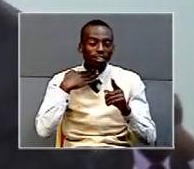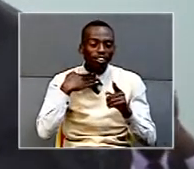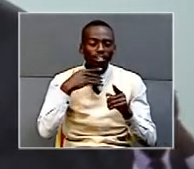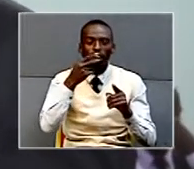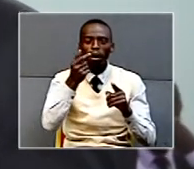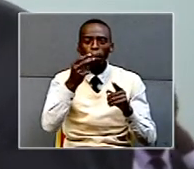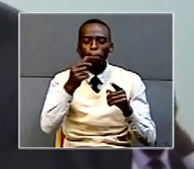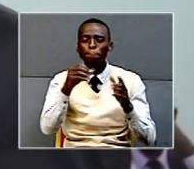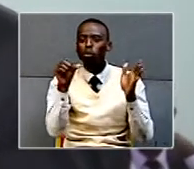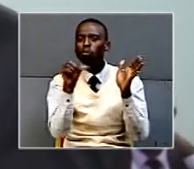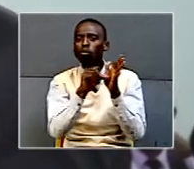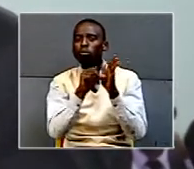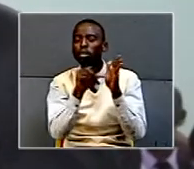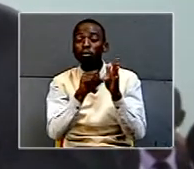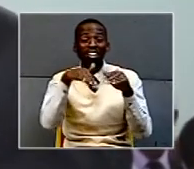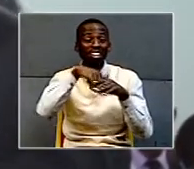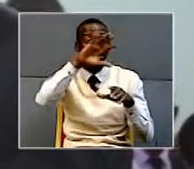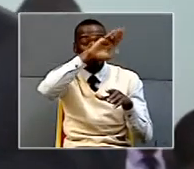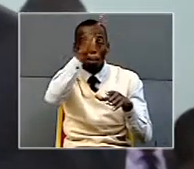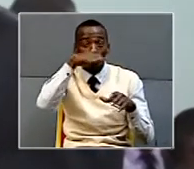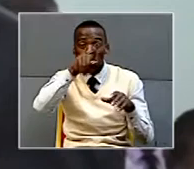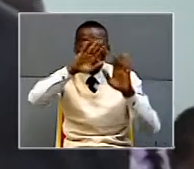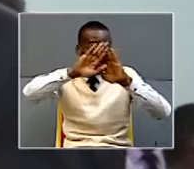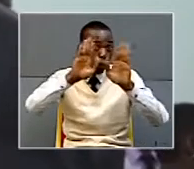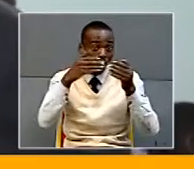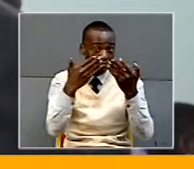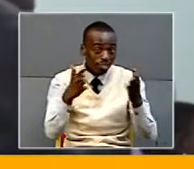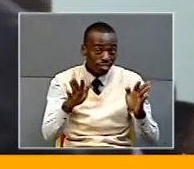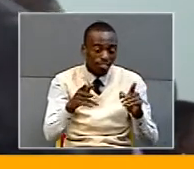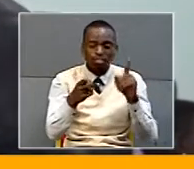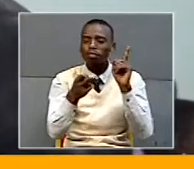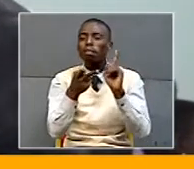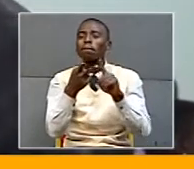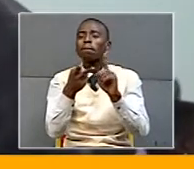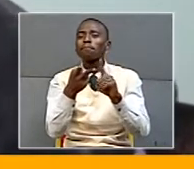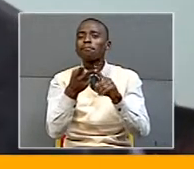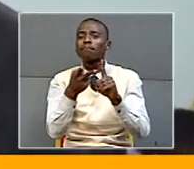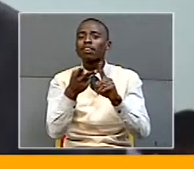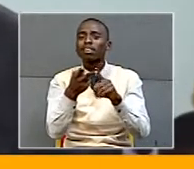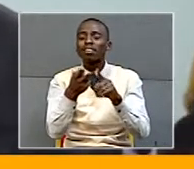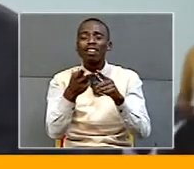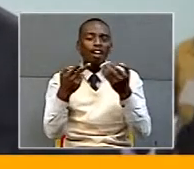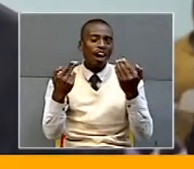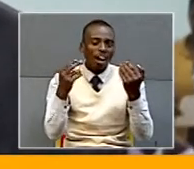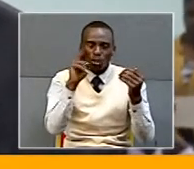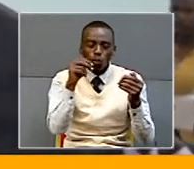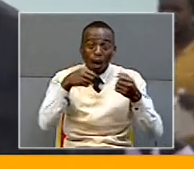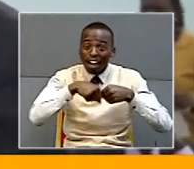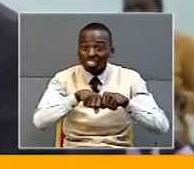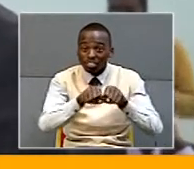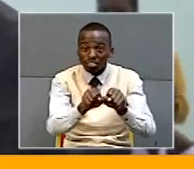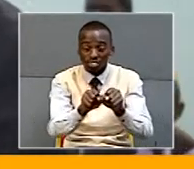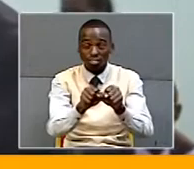of disasters are going on in the mountains, as you are well aware. And no deliberate activities